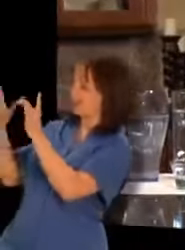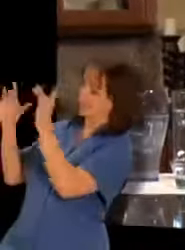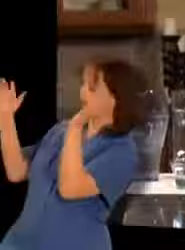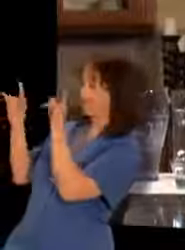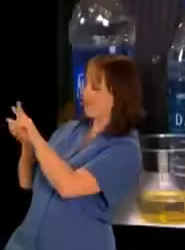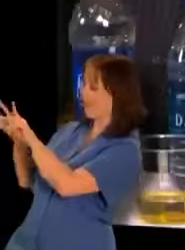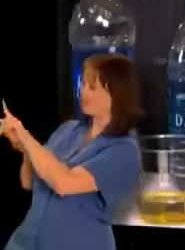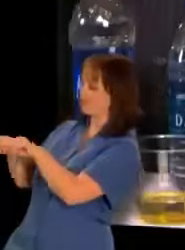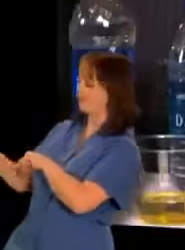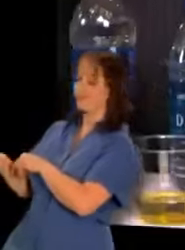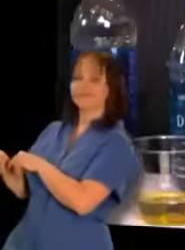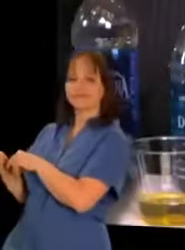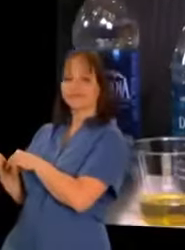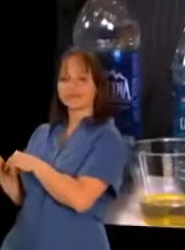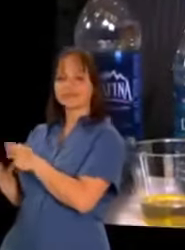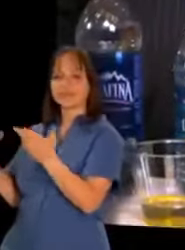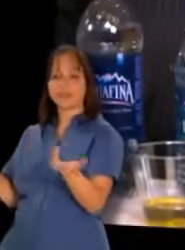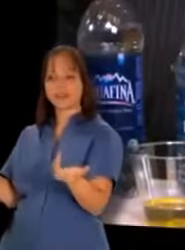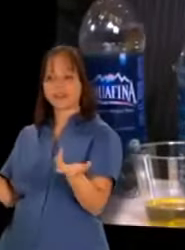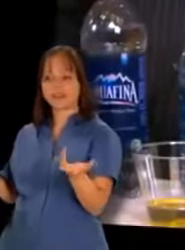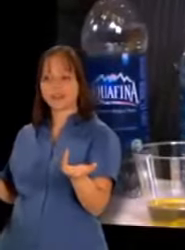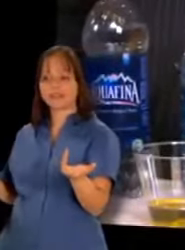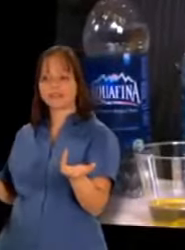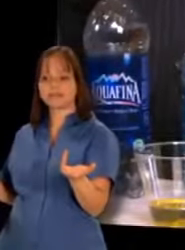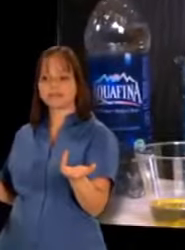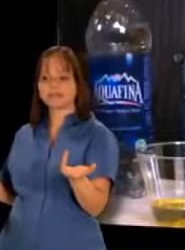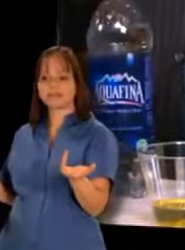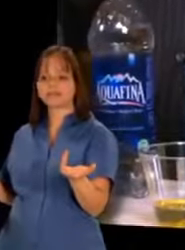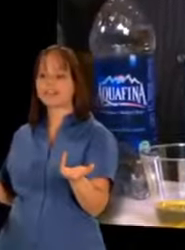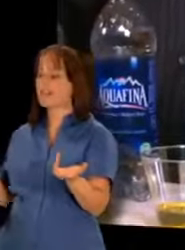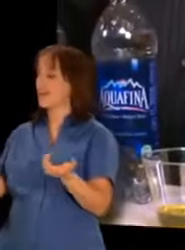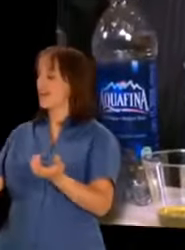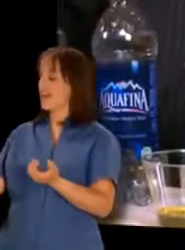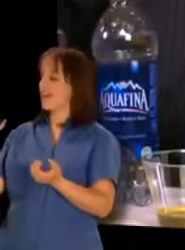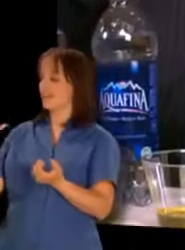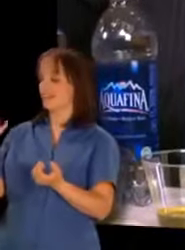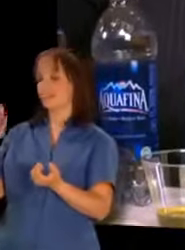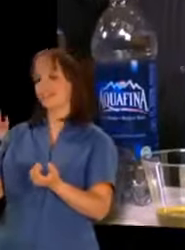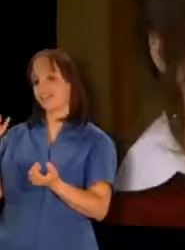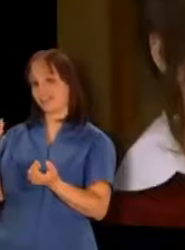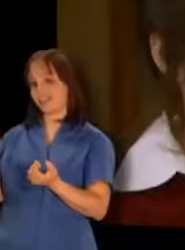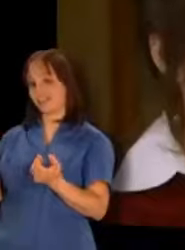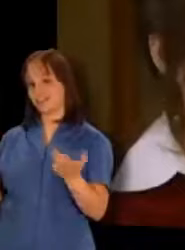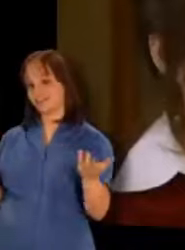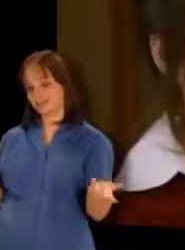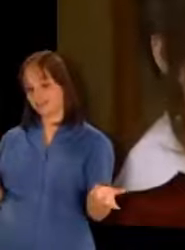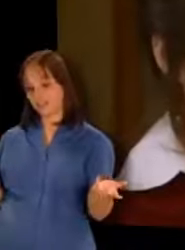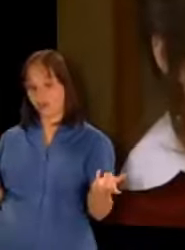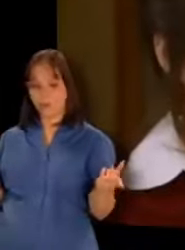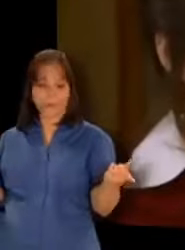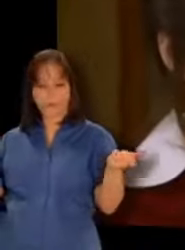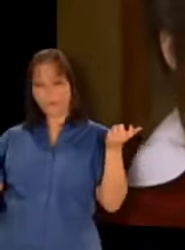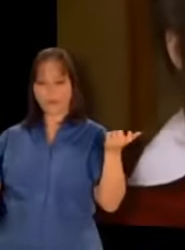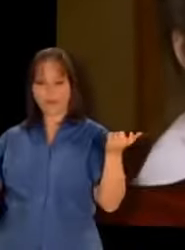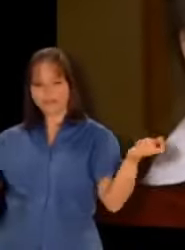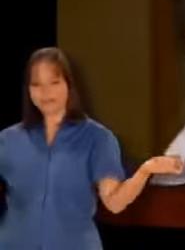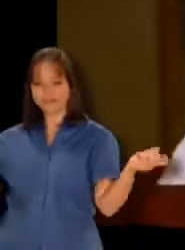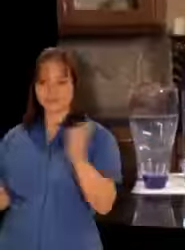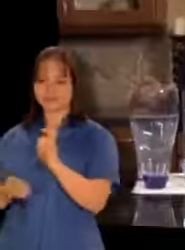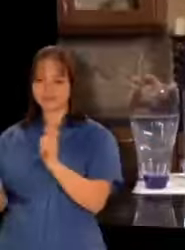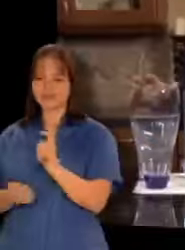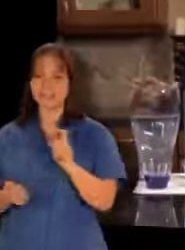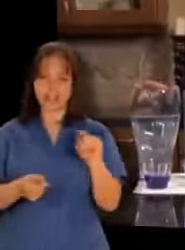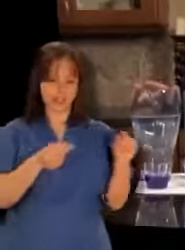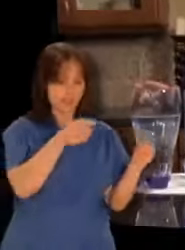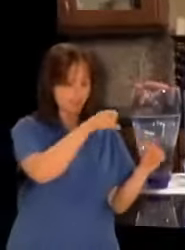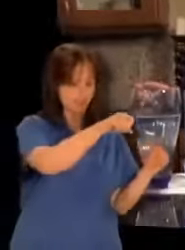show. What is the Kangen water? Very alkaline, right? So with a touch of a button, we can change the alkalinity,